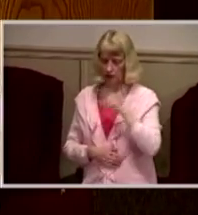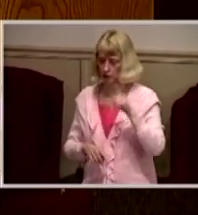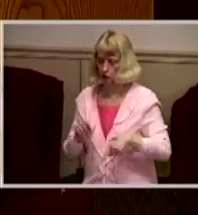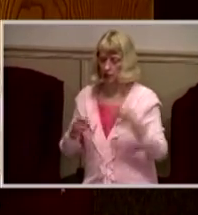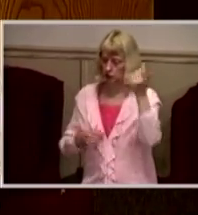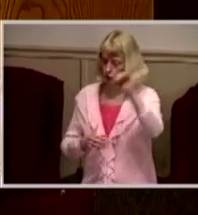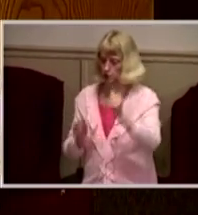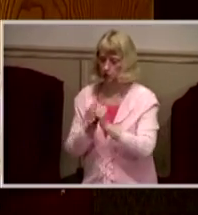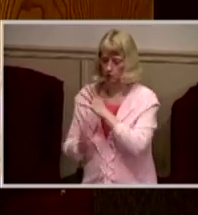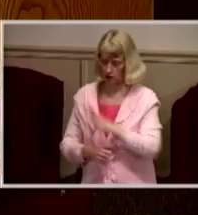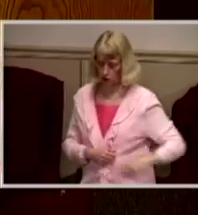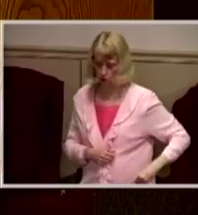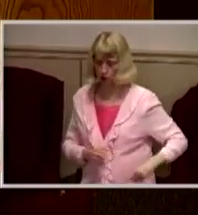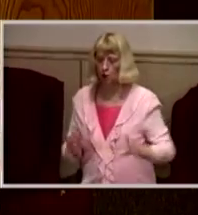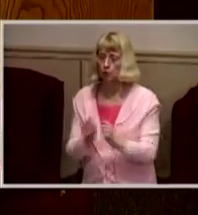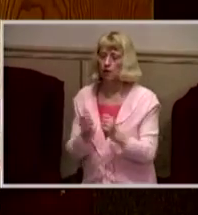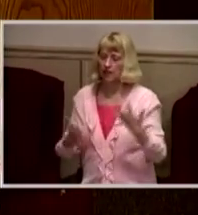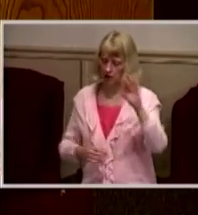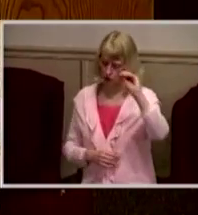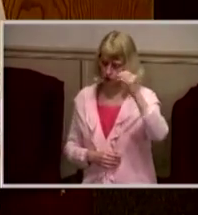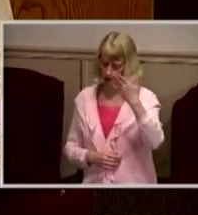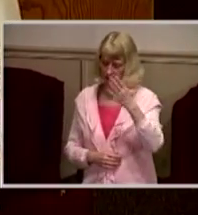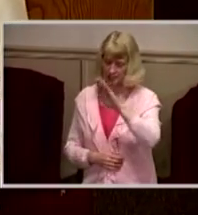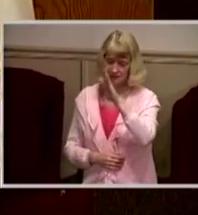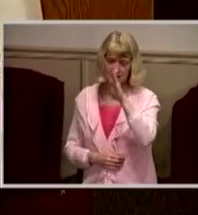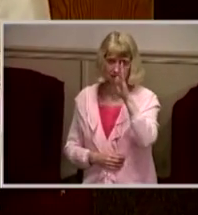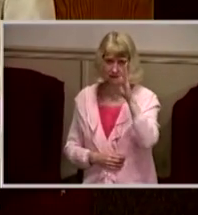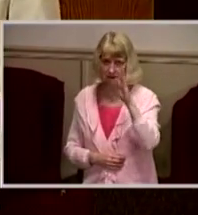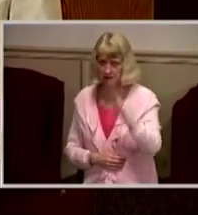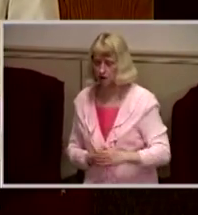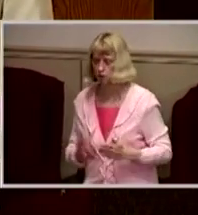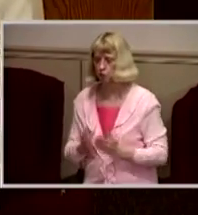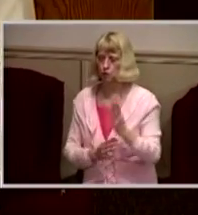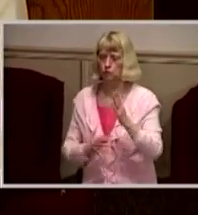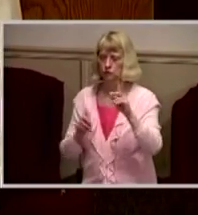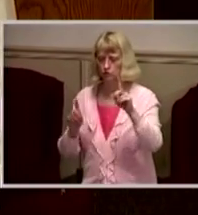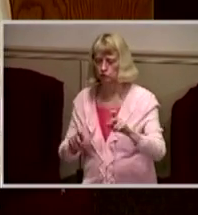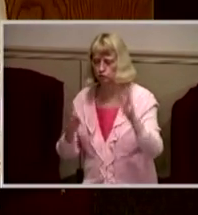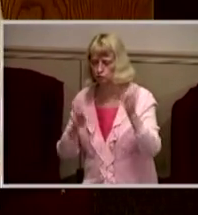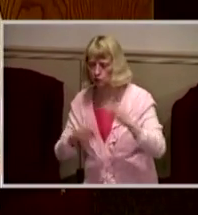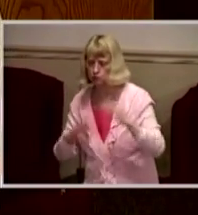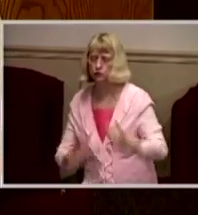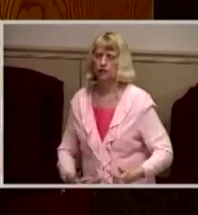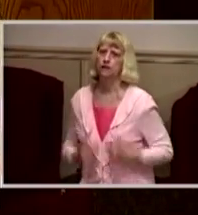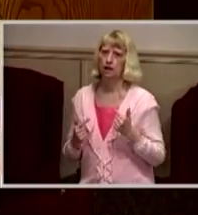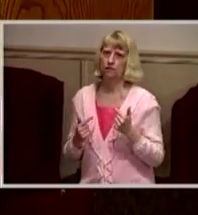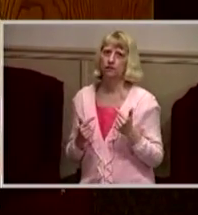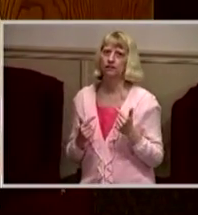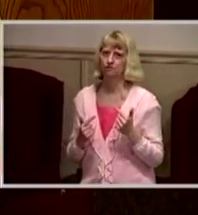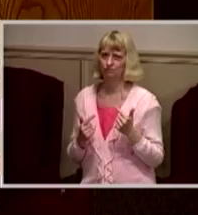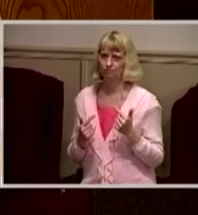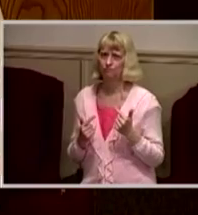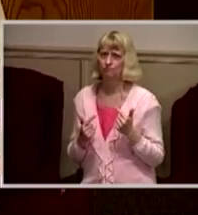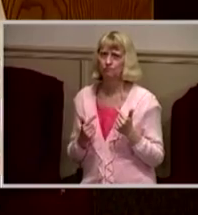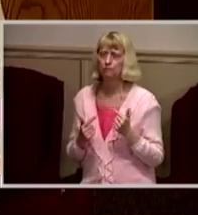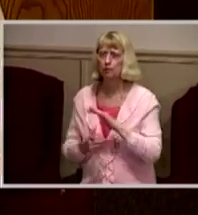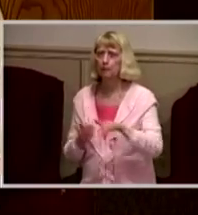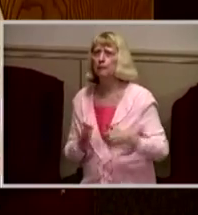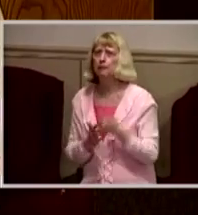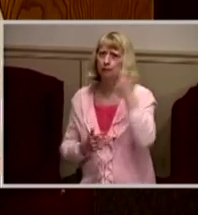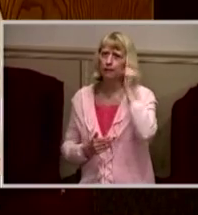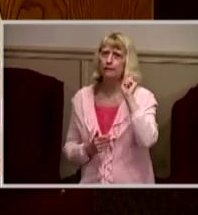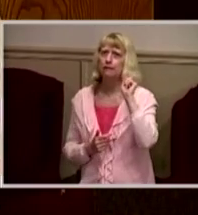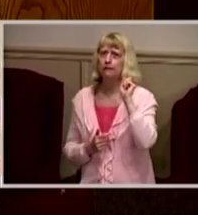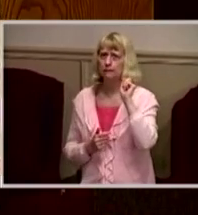eternity with the Lord. Without God's grace, we would never get through the trials and the troubles we face in life. It's all because